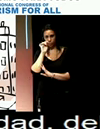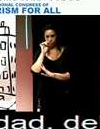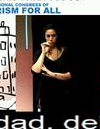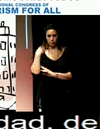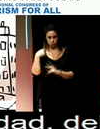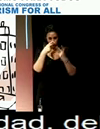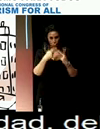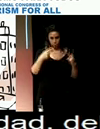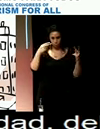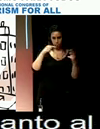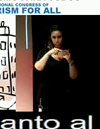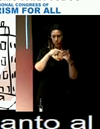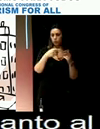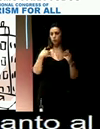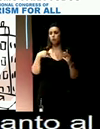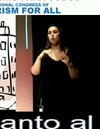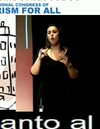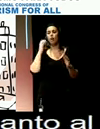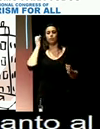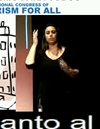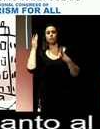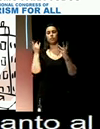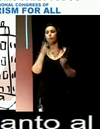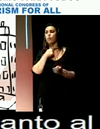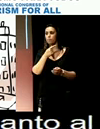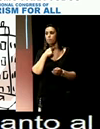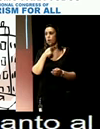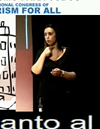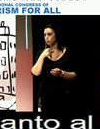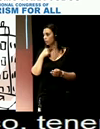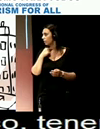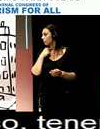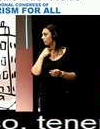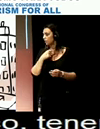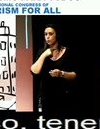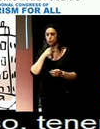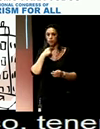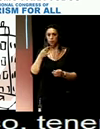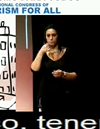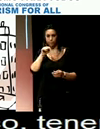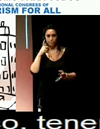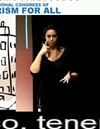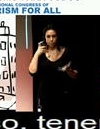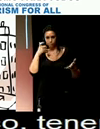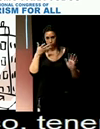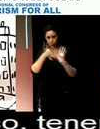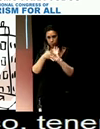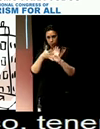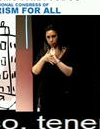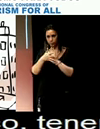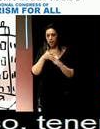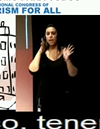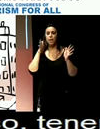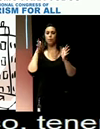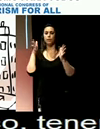initiatives that I would like to point out. First of all, there are two recommendations from Portuguese Republic